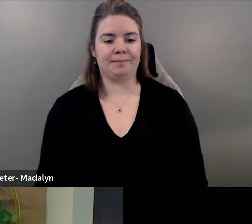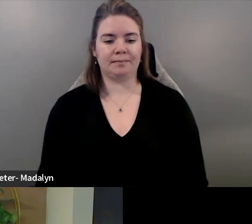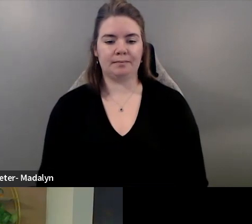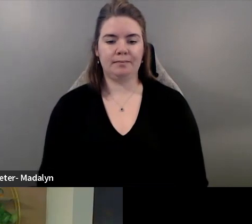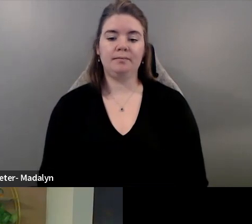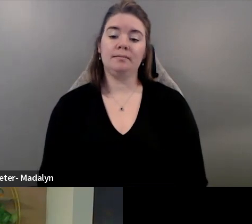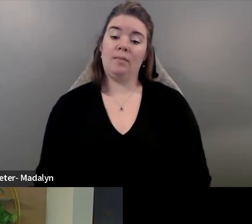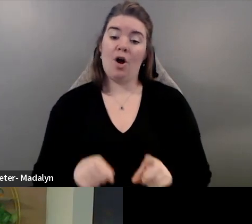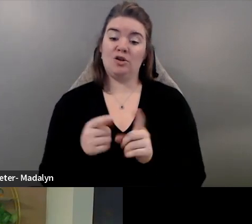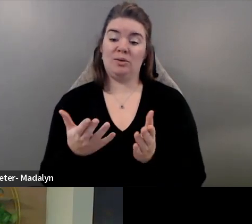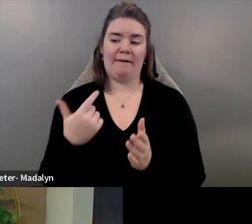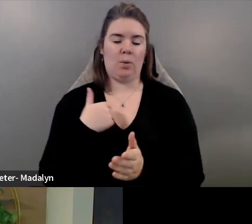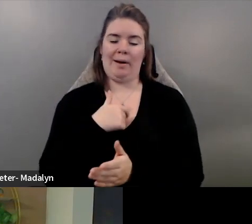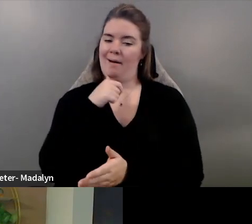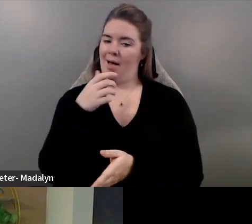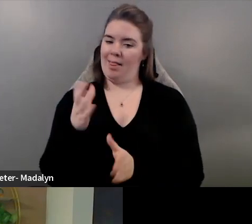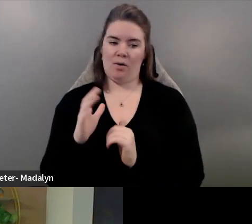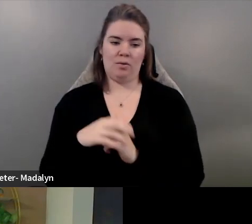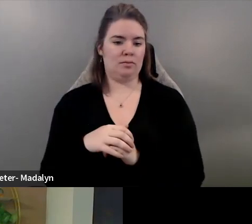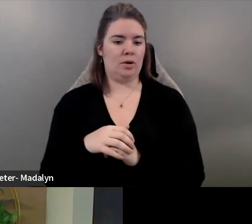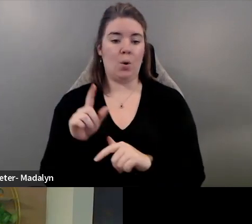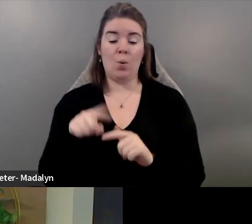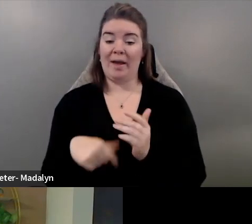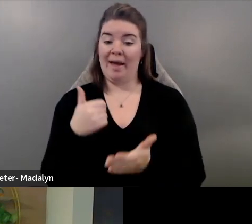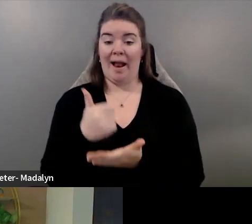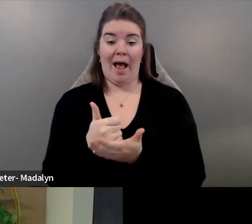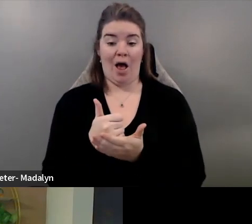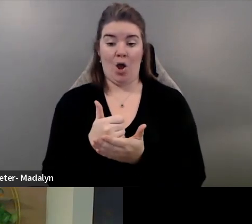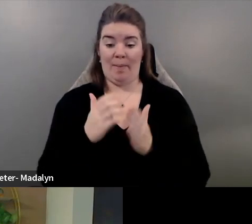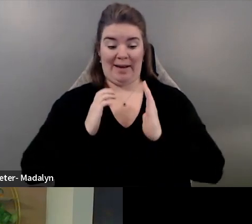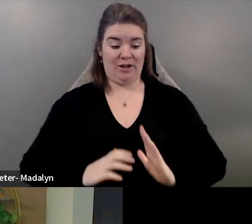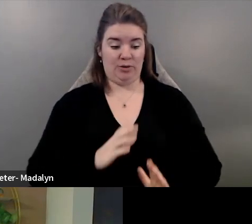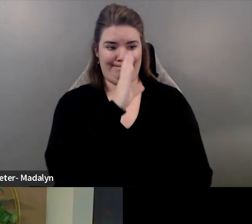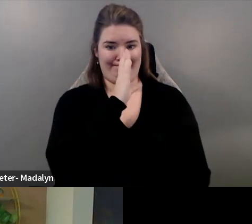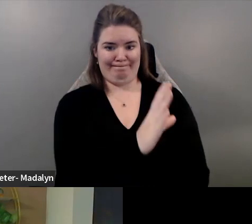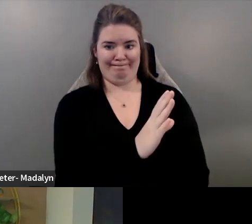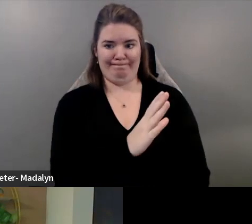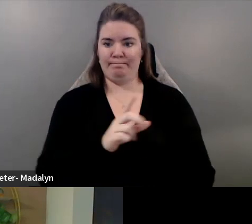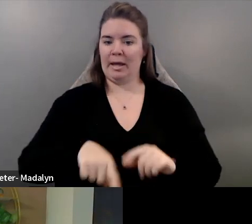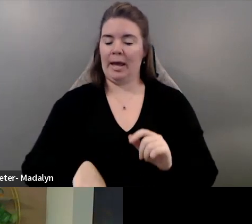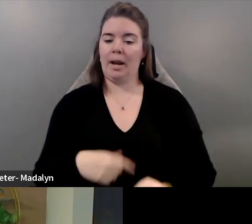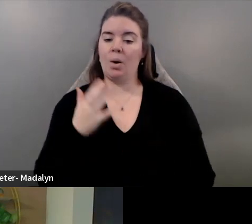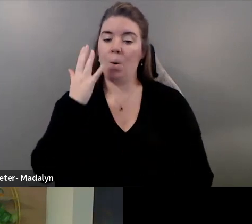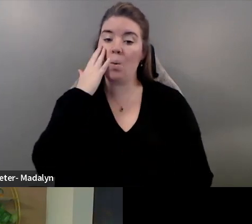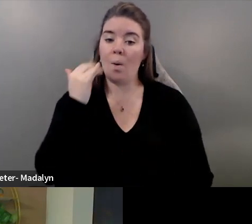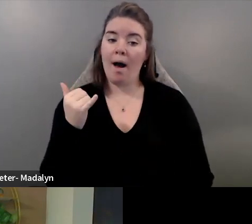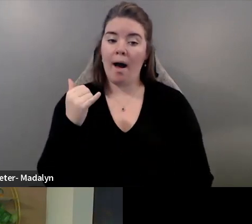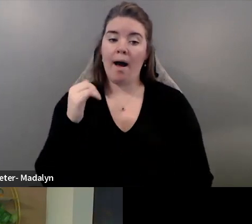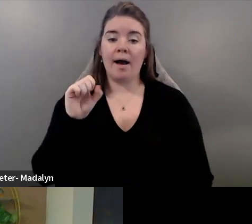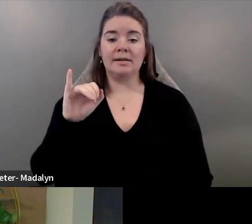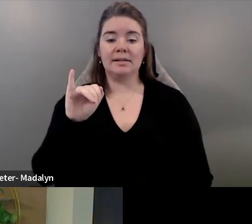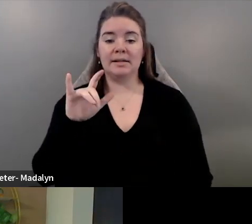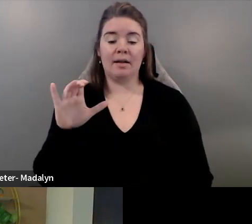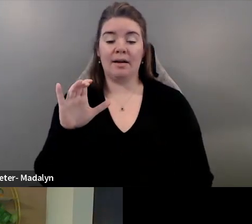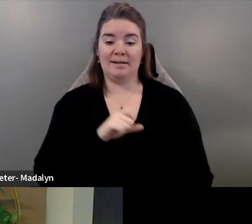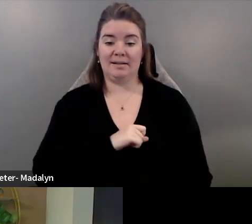to do. We're not allowed to help consumers directly. So this is why it's so important that SIL staff have a part of this process,